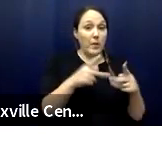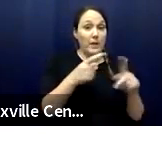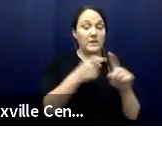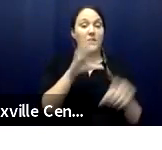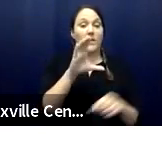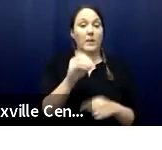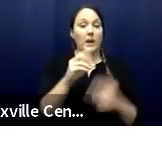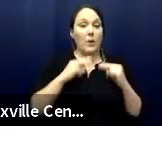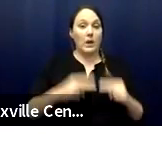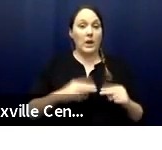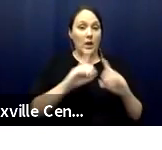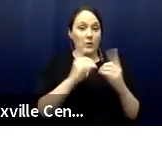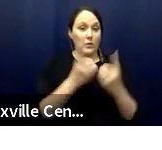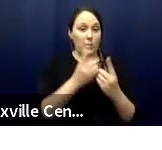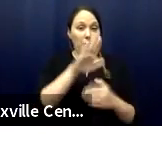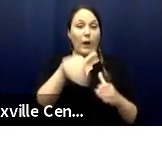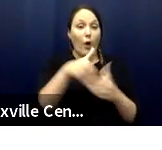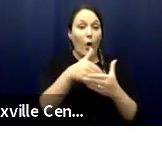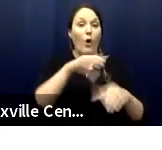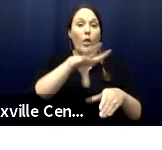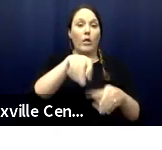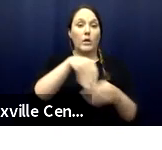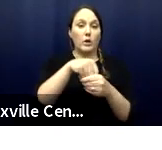are in this number that you see.